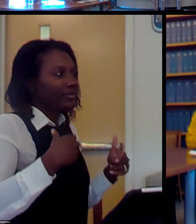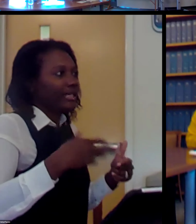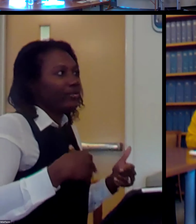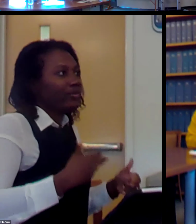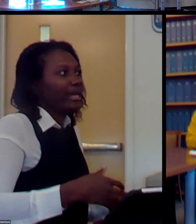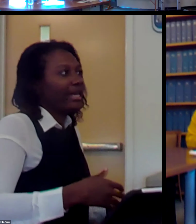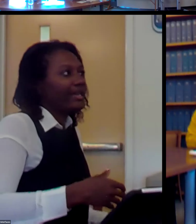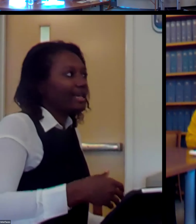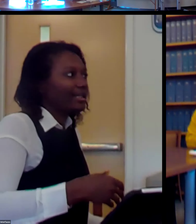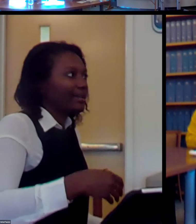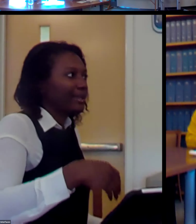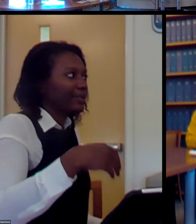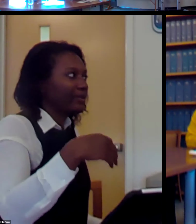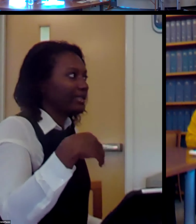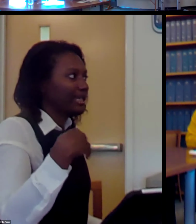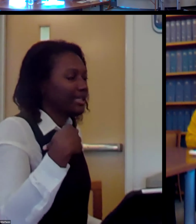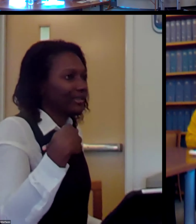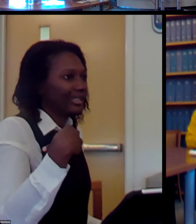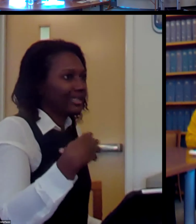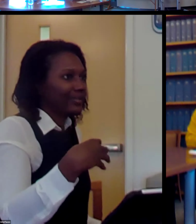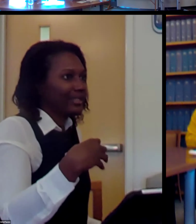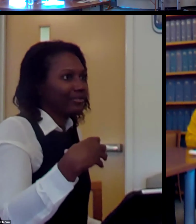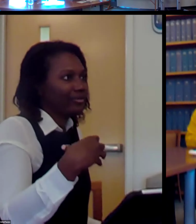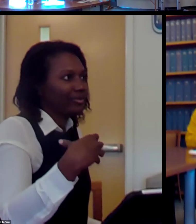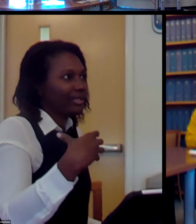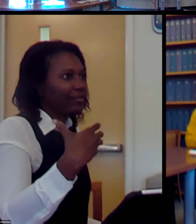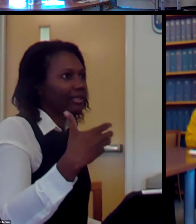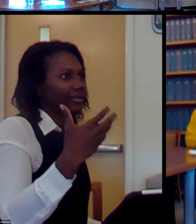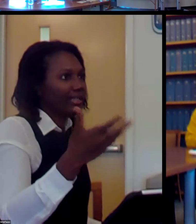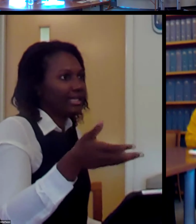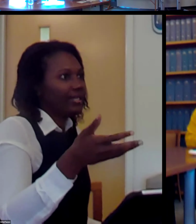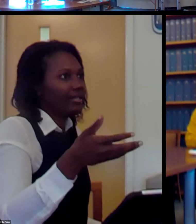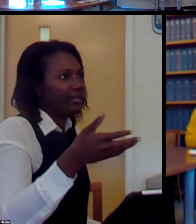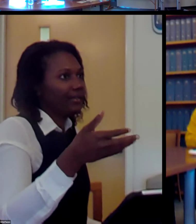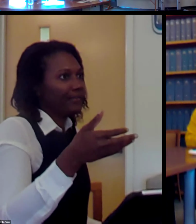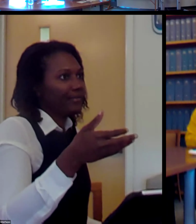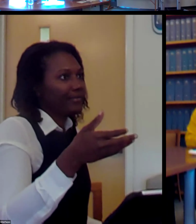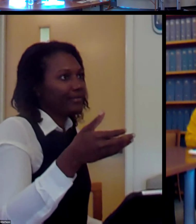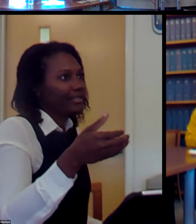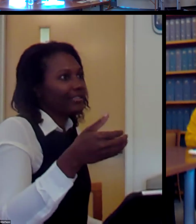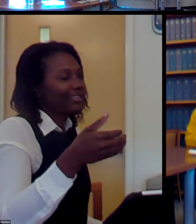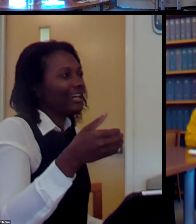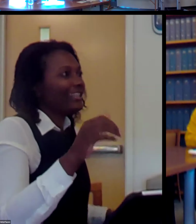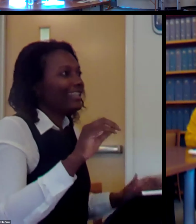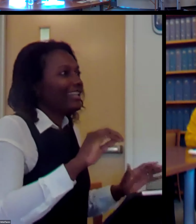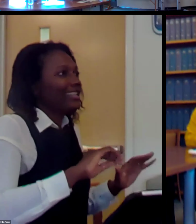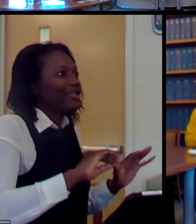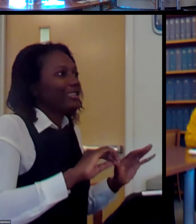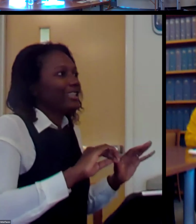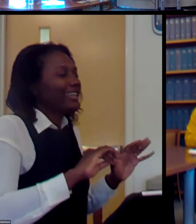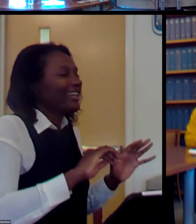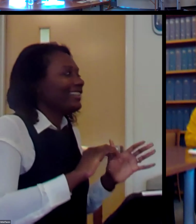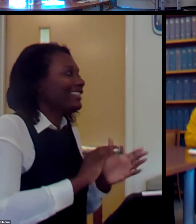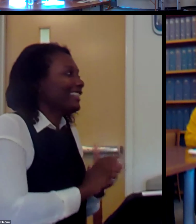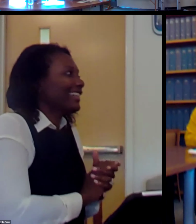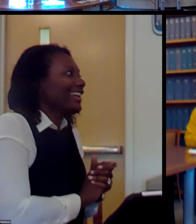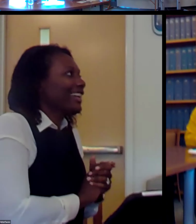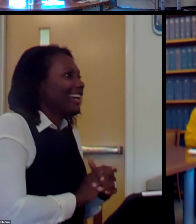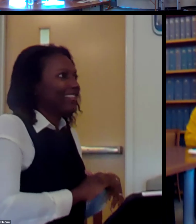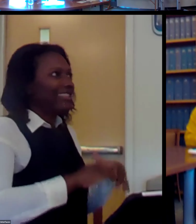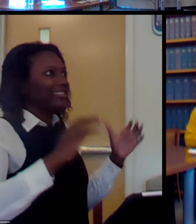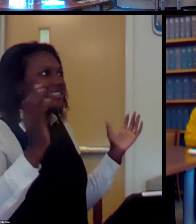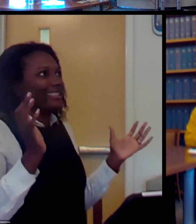framing it in the right way that like people can take away something from like what you did. So it's not like, so it's like,